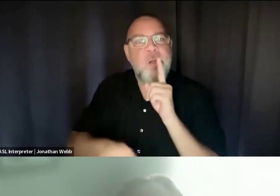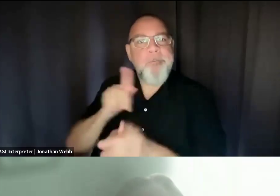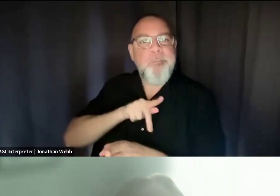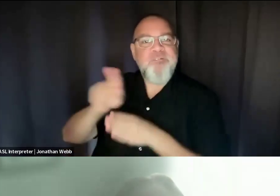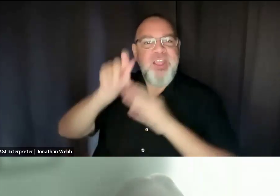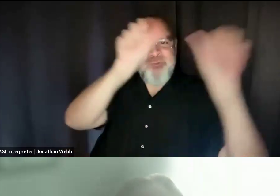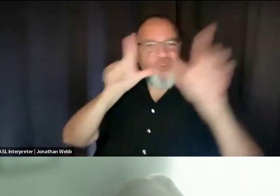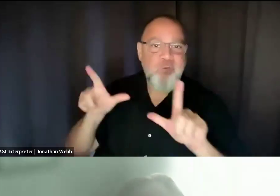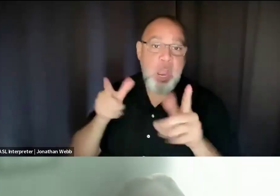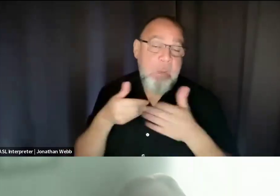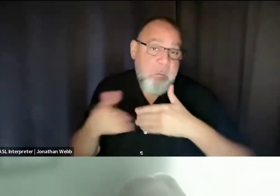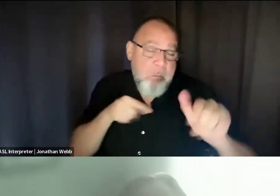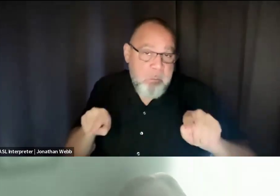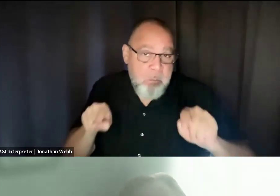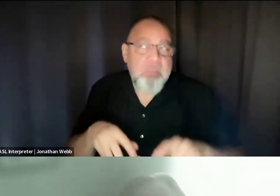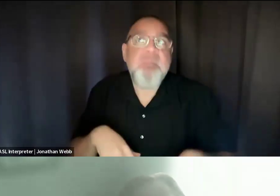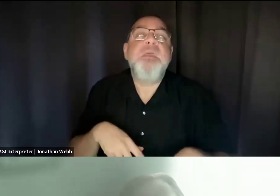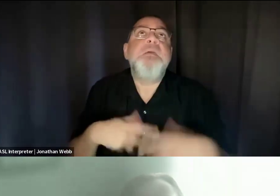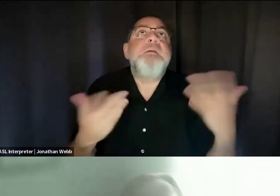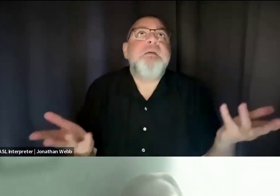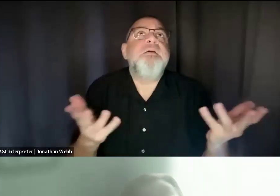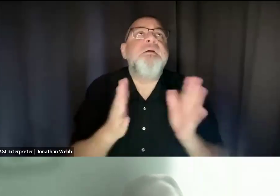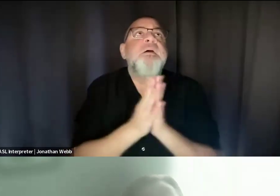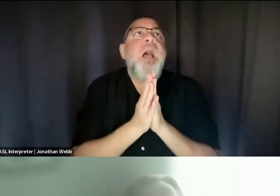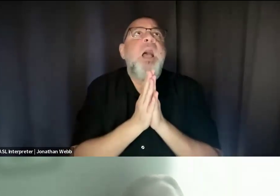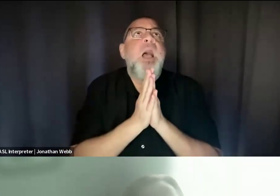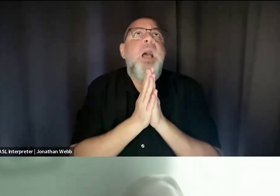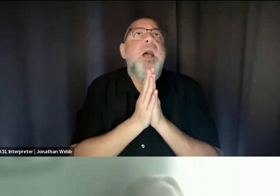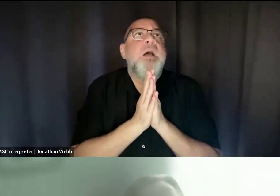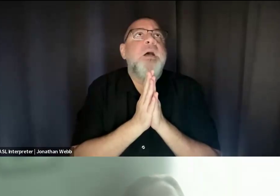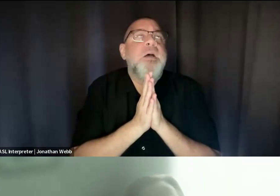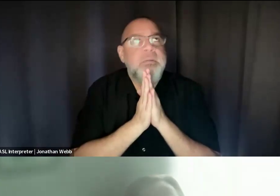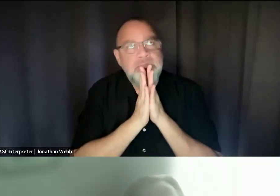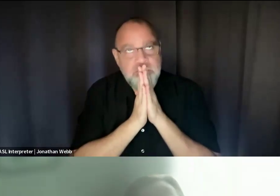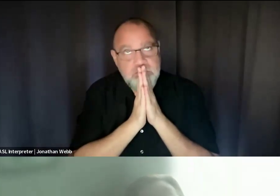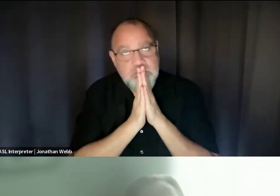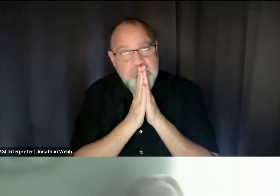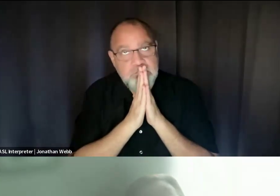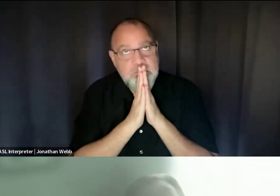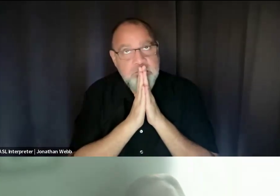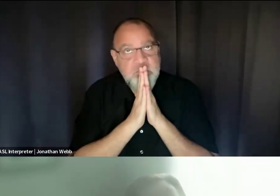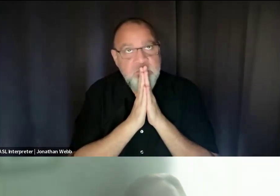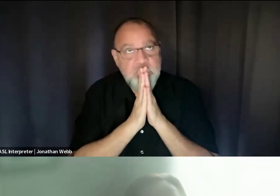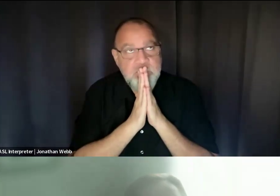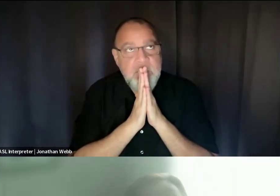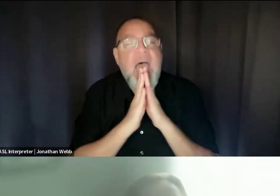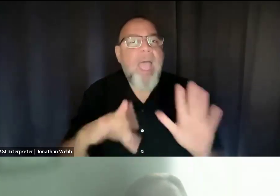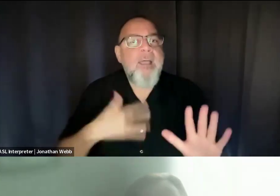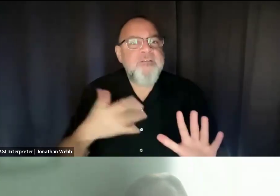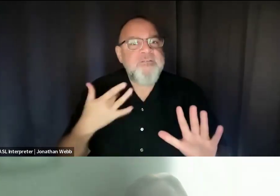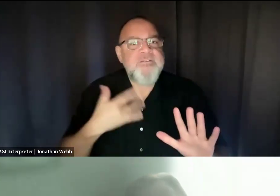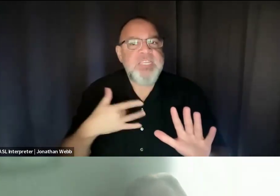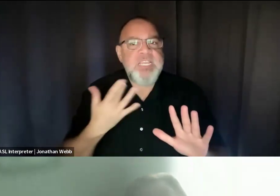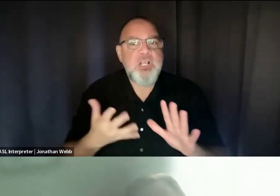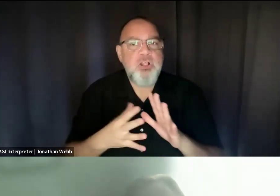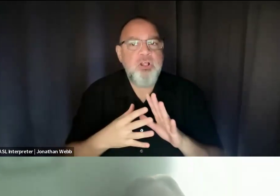I'm seeing, there's a lot of really, you know, there's a lot of opportunities to right